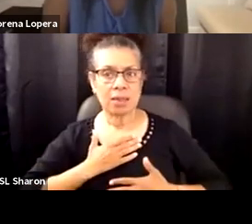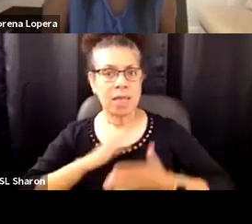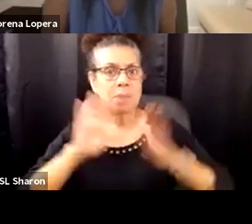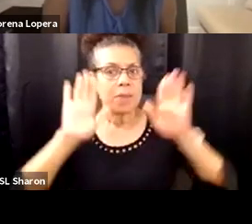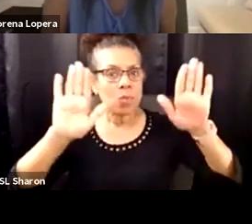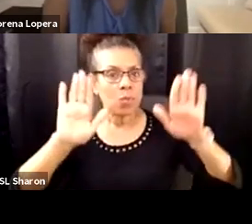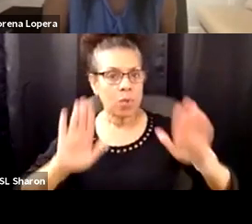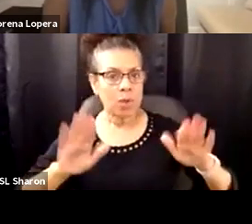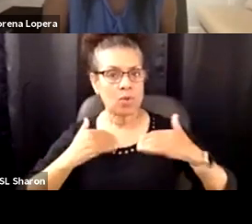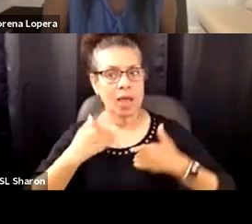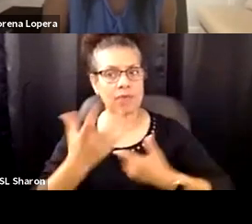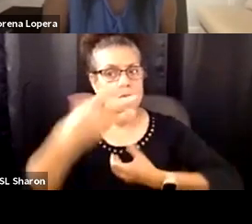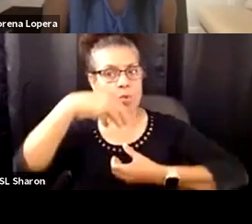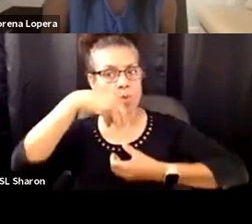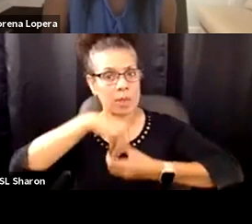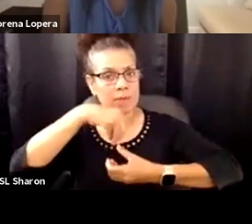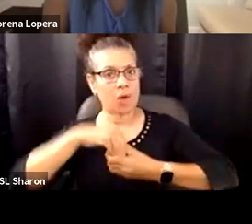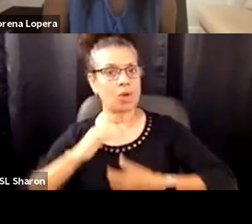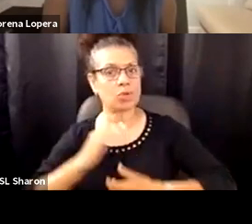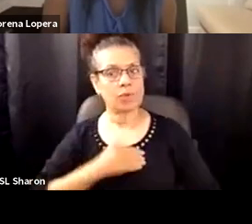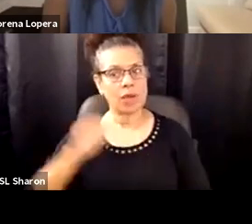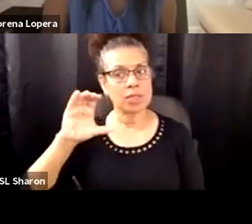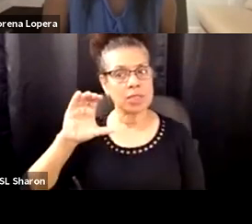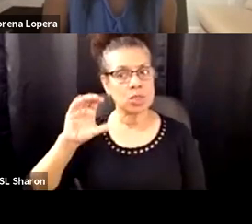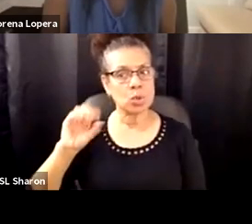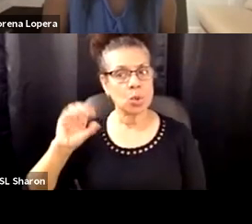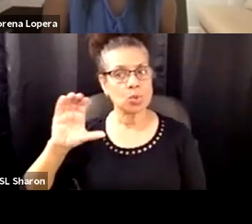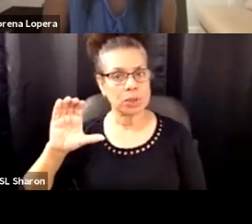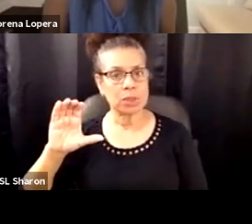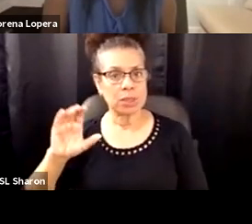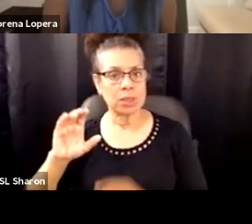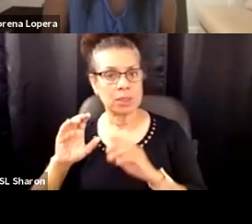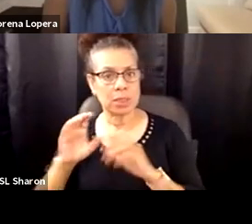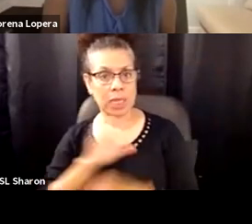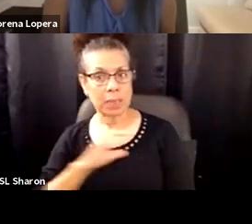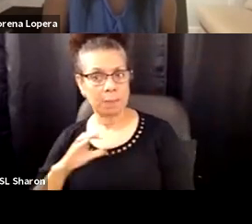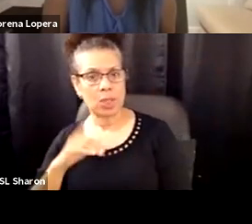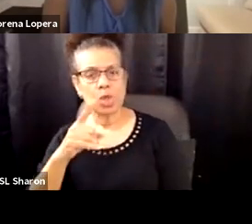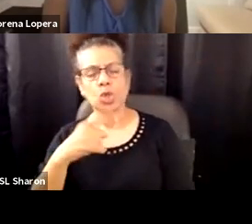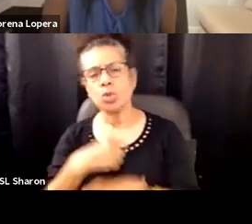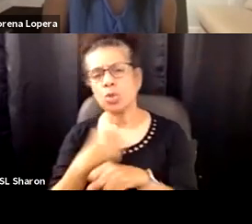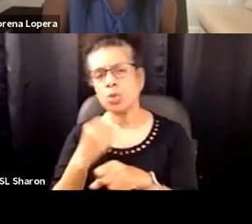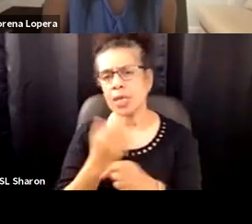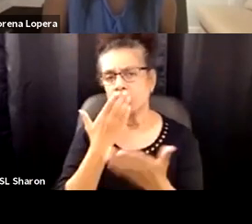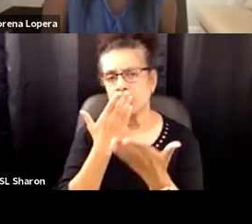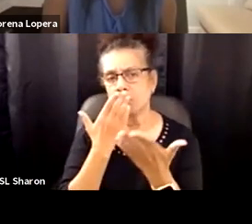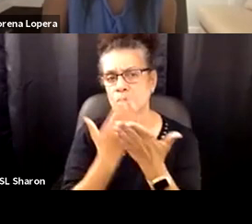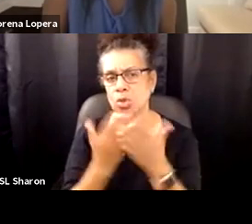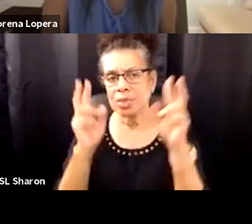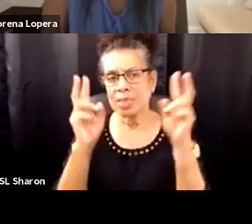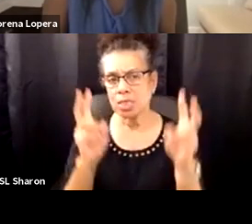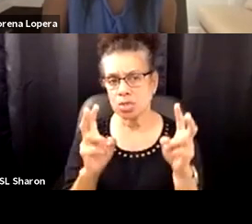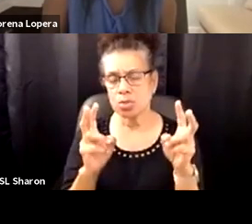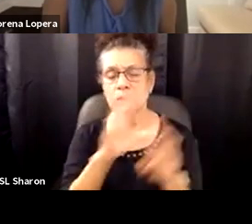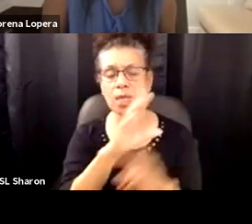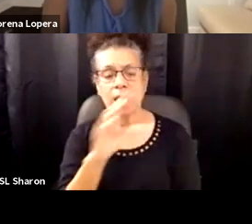participate in our um code of conduct committee because i think you you've raised some really important issues and and